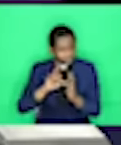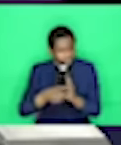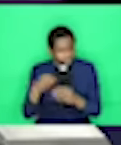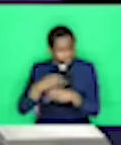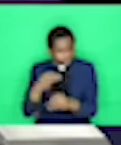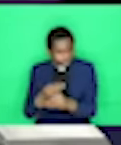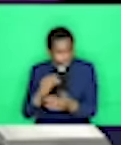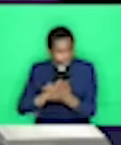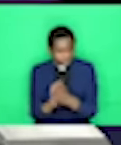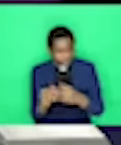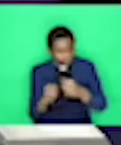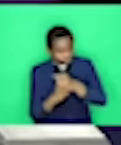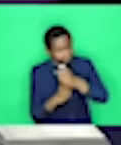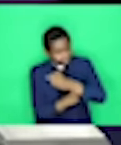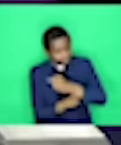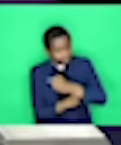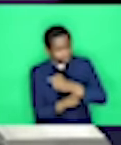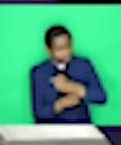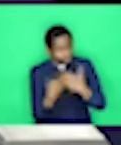its foundation.